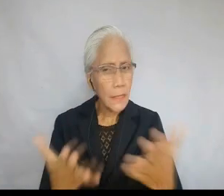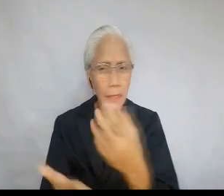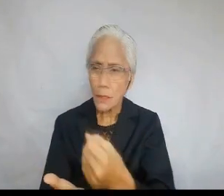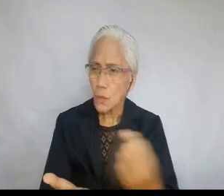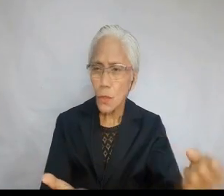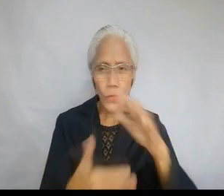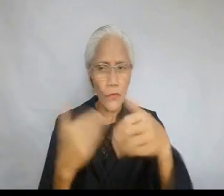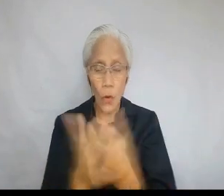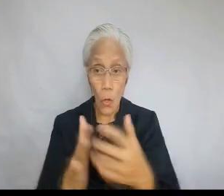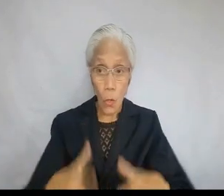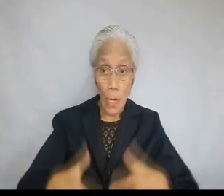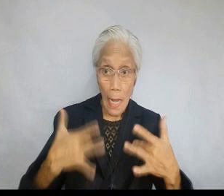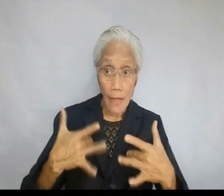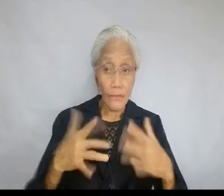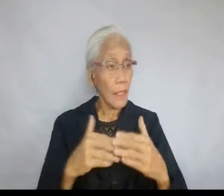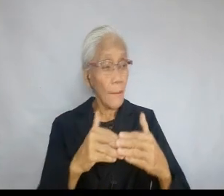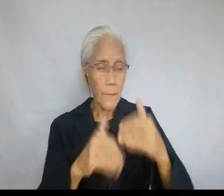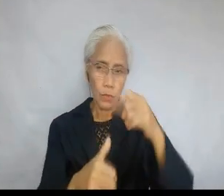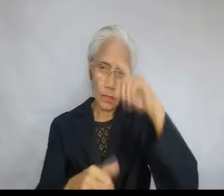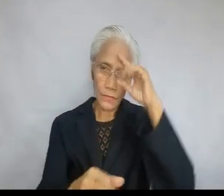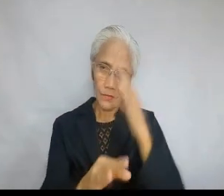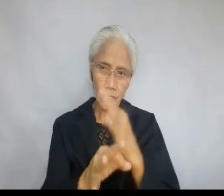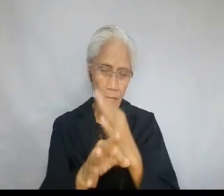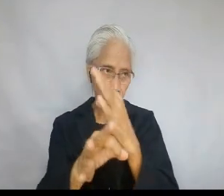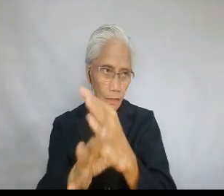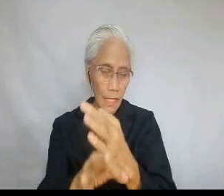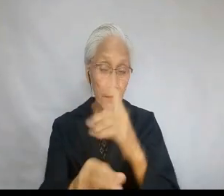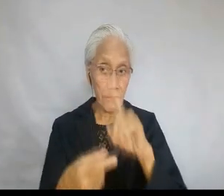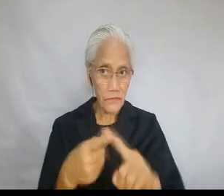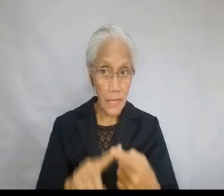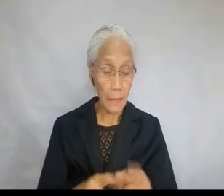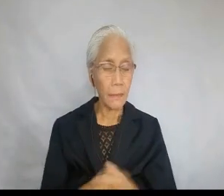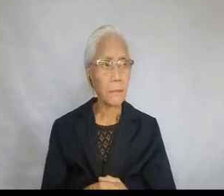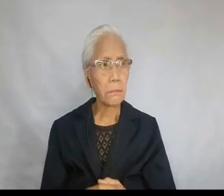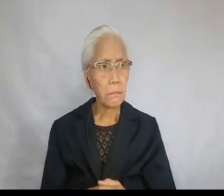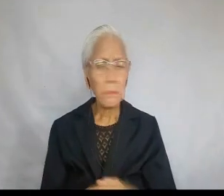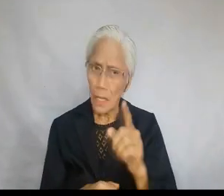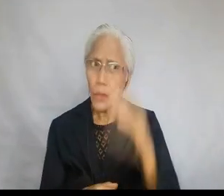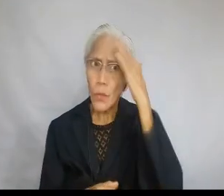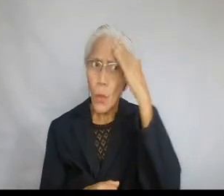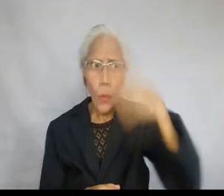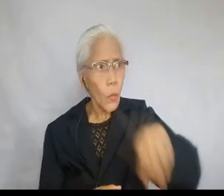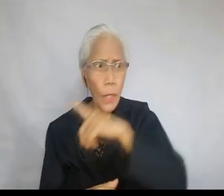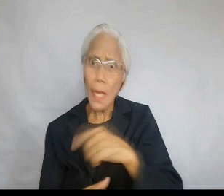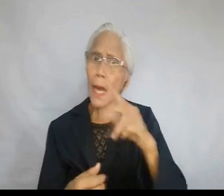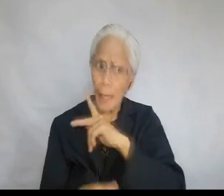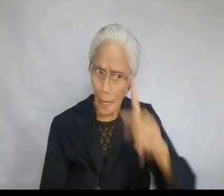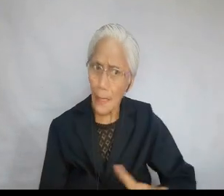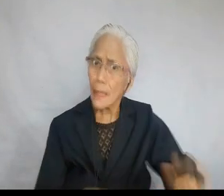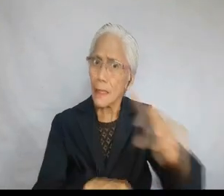of all of your life and your most faithful friend. You know, we are